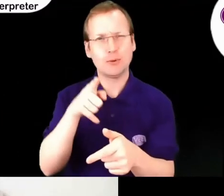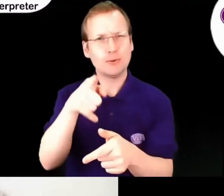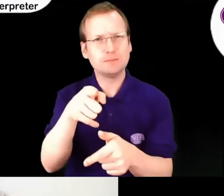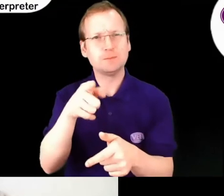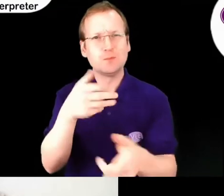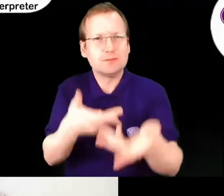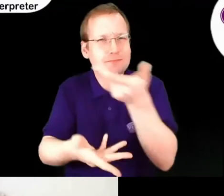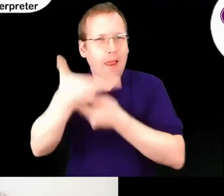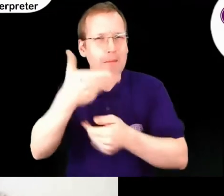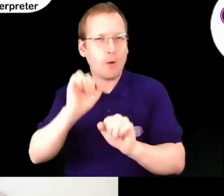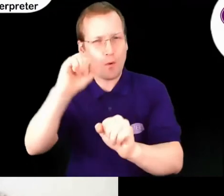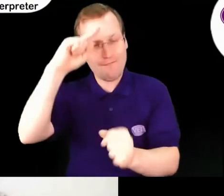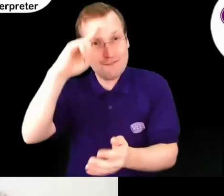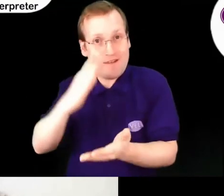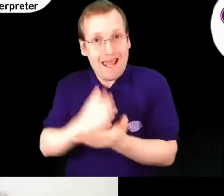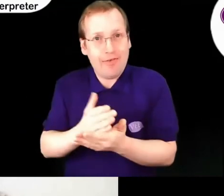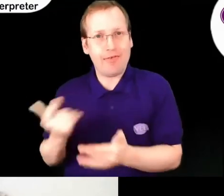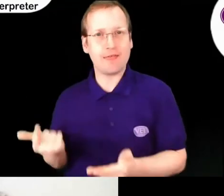about your faith journey?